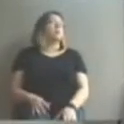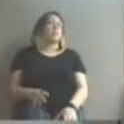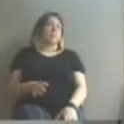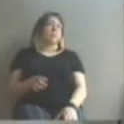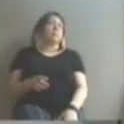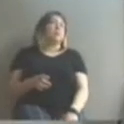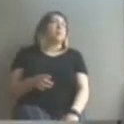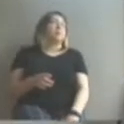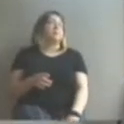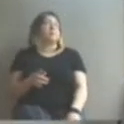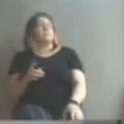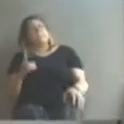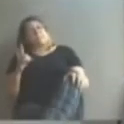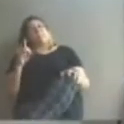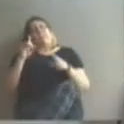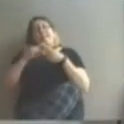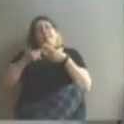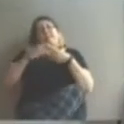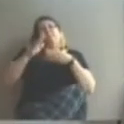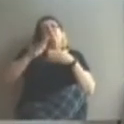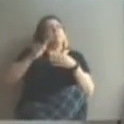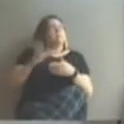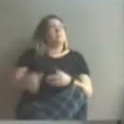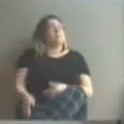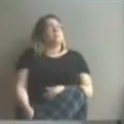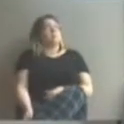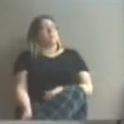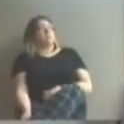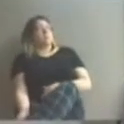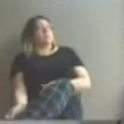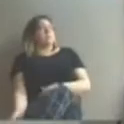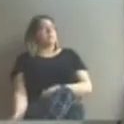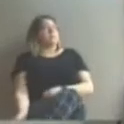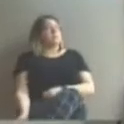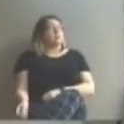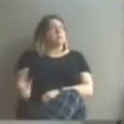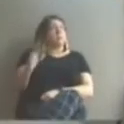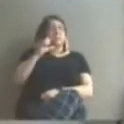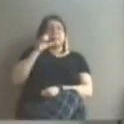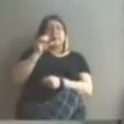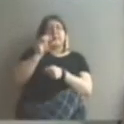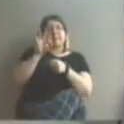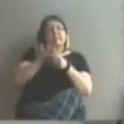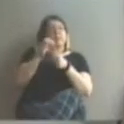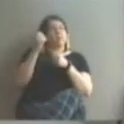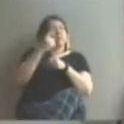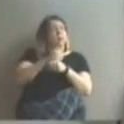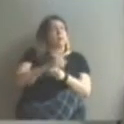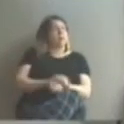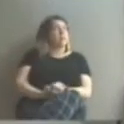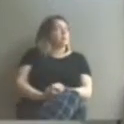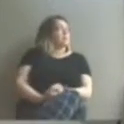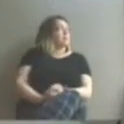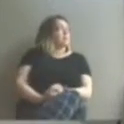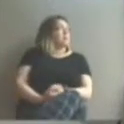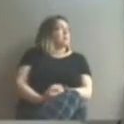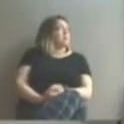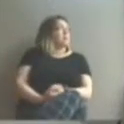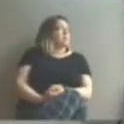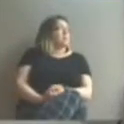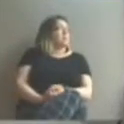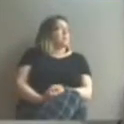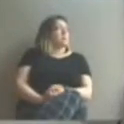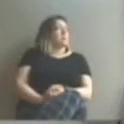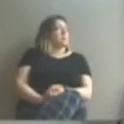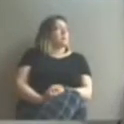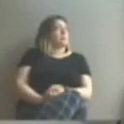an indefinite hold, or just can you be clear? Can you provide clarity? You know what I mean? Not vote today on that. To pull it. So an indefinite